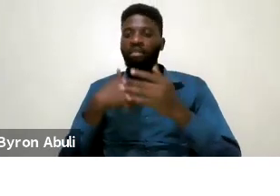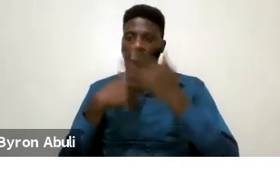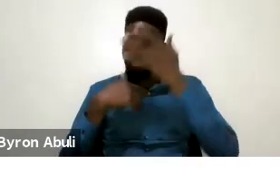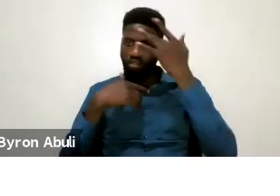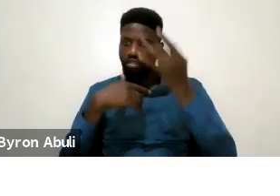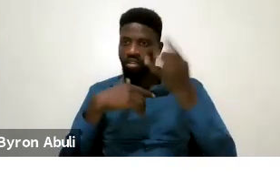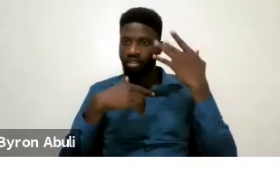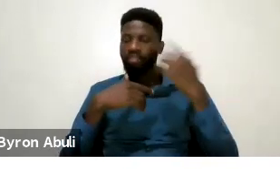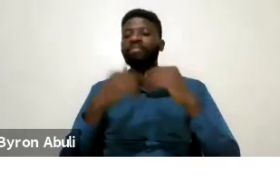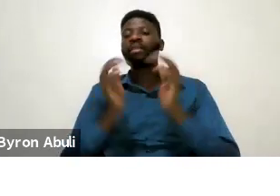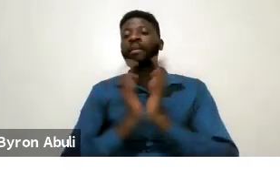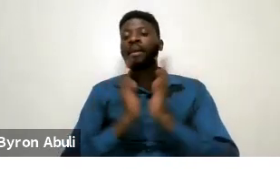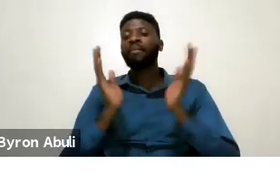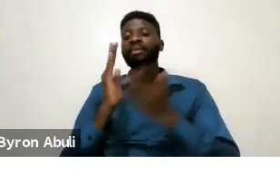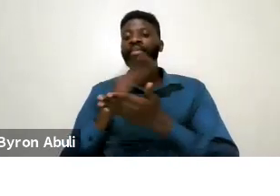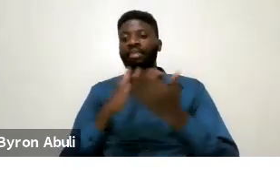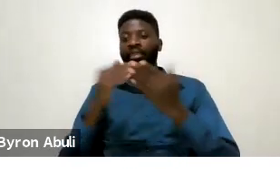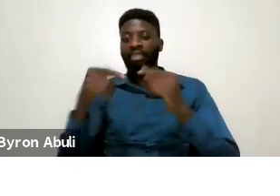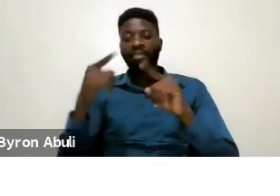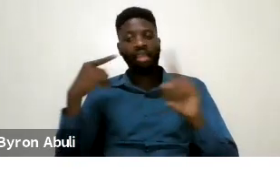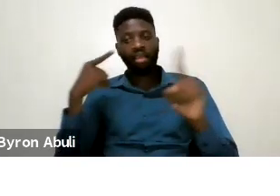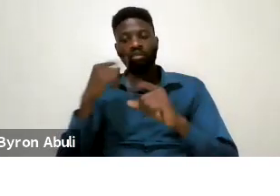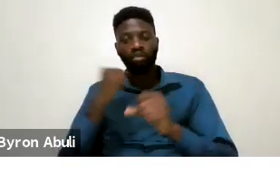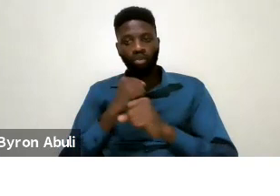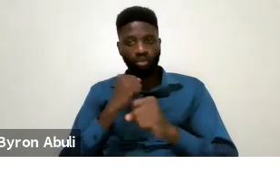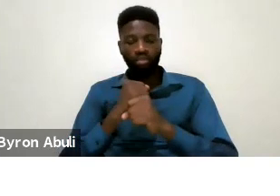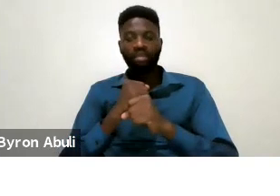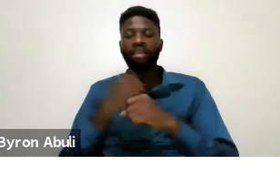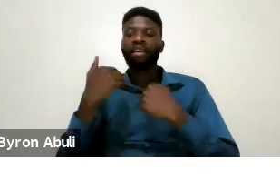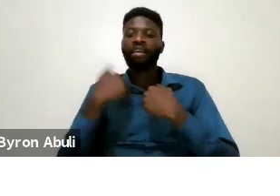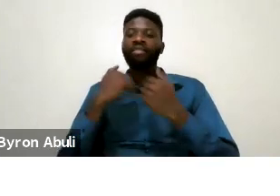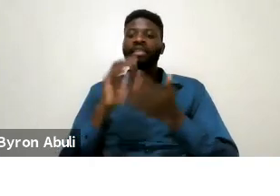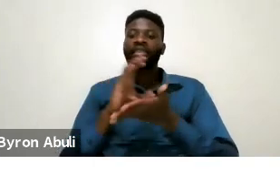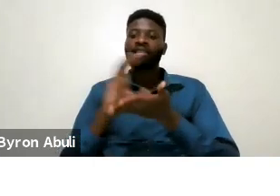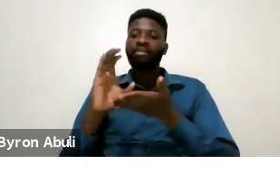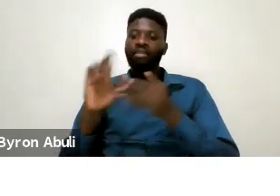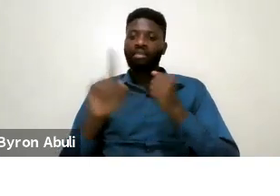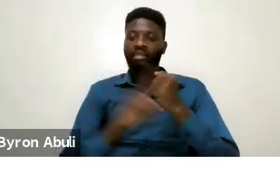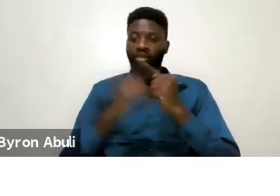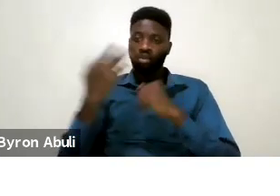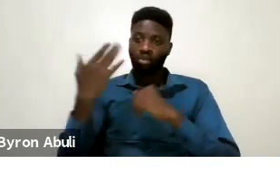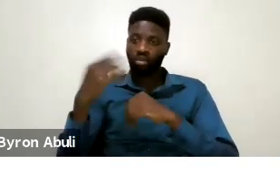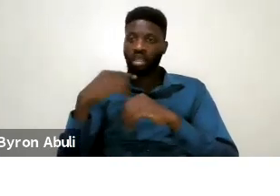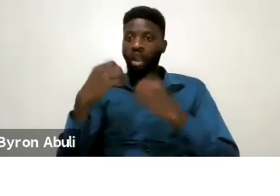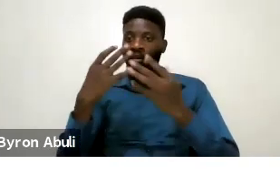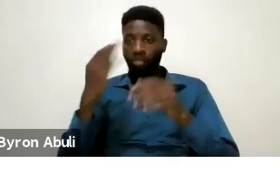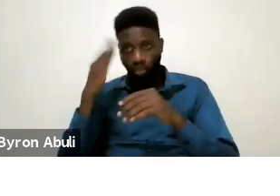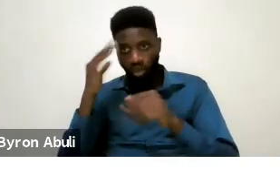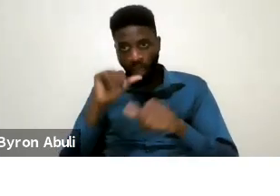public sector, if you're looking for a job in the public sector, there are the Chapter 6 documents. How many of you know about the Chapter 6